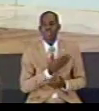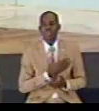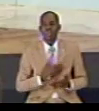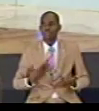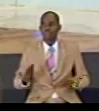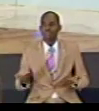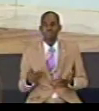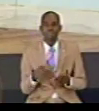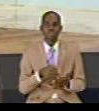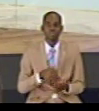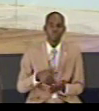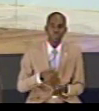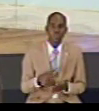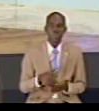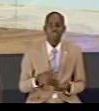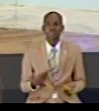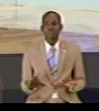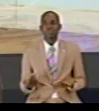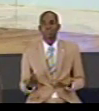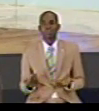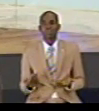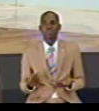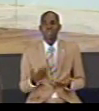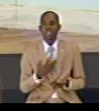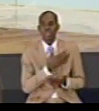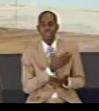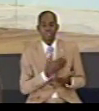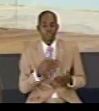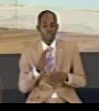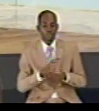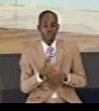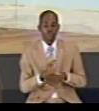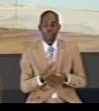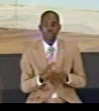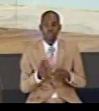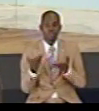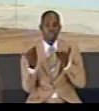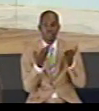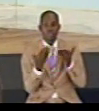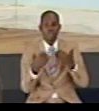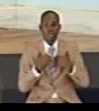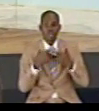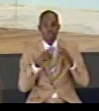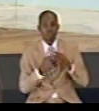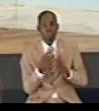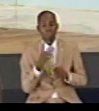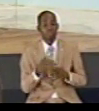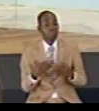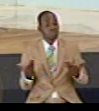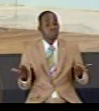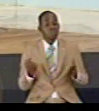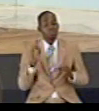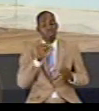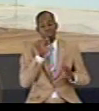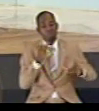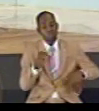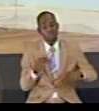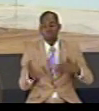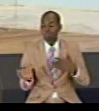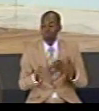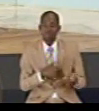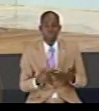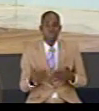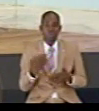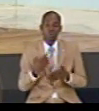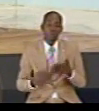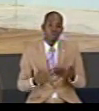and lethargic. The service should have started. Whatever I meet, I meet. Whatever I miss,